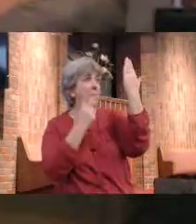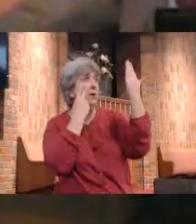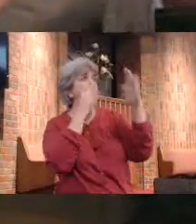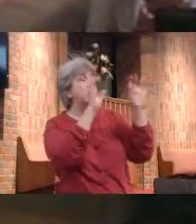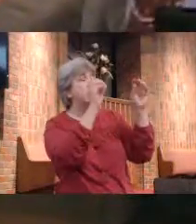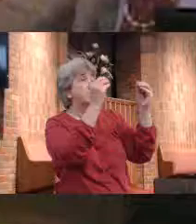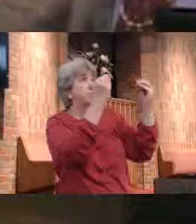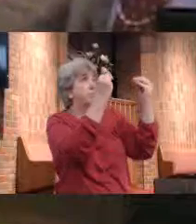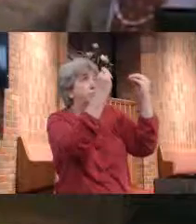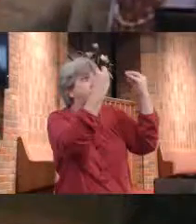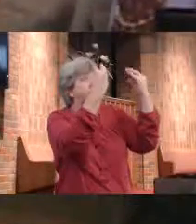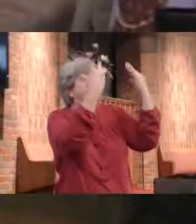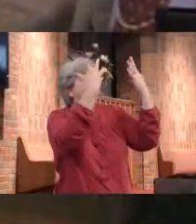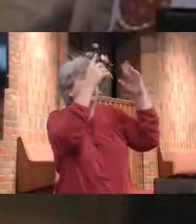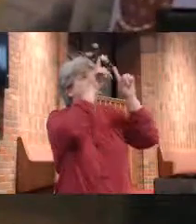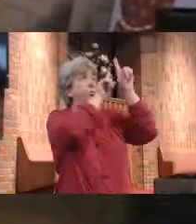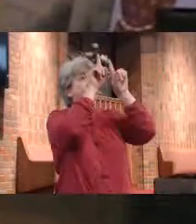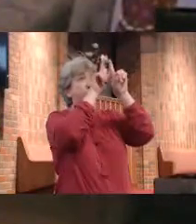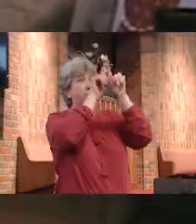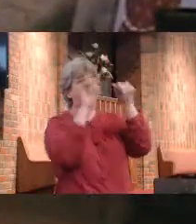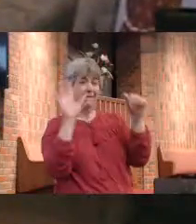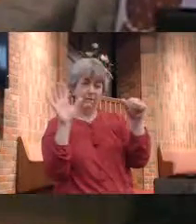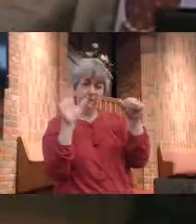darkness. The sky is filled.